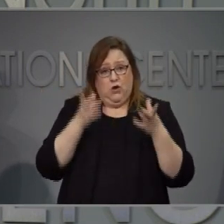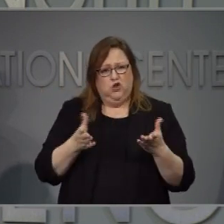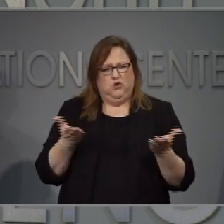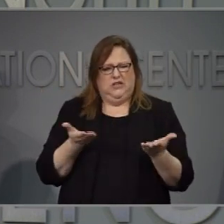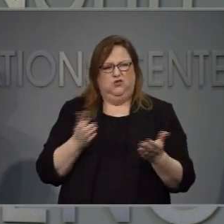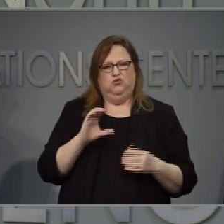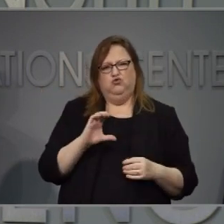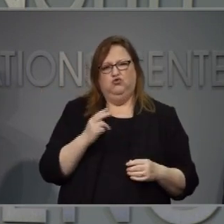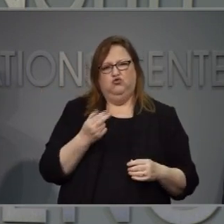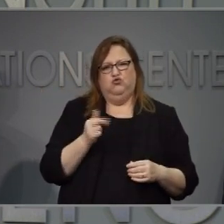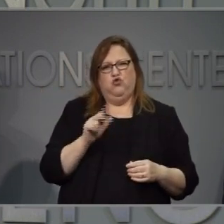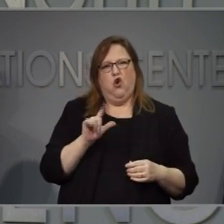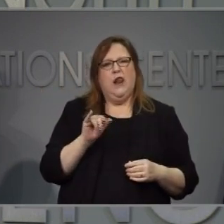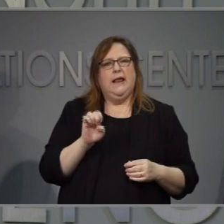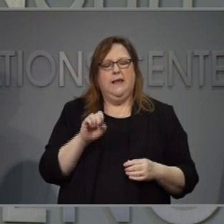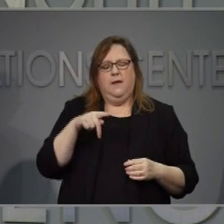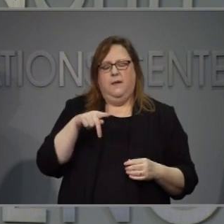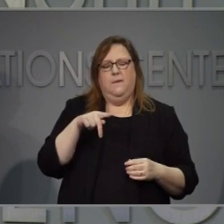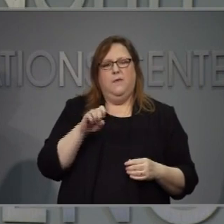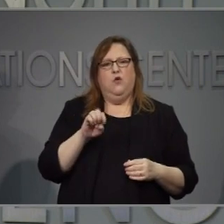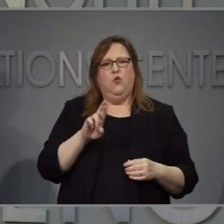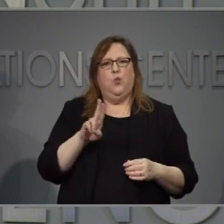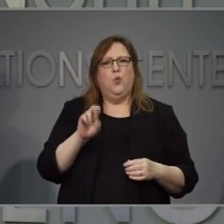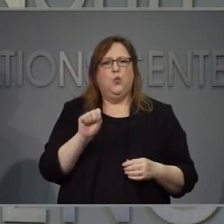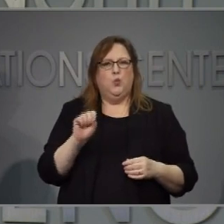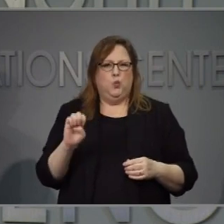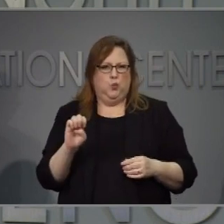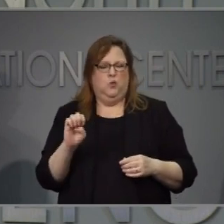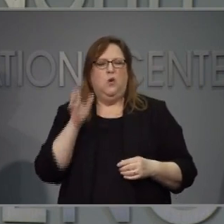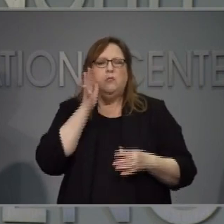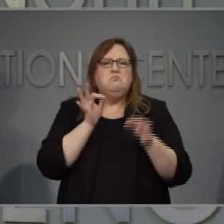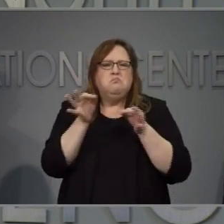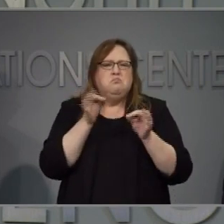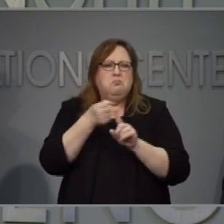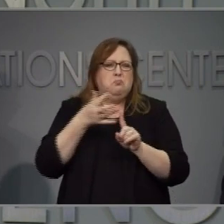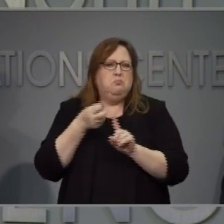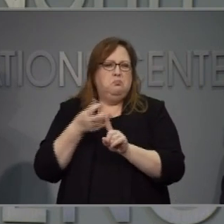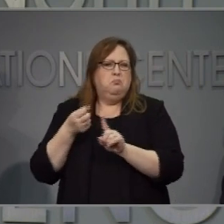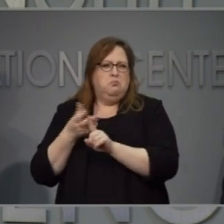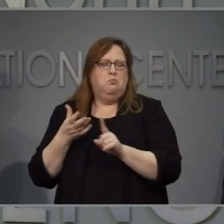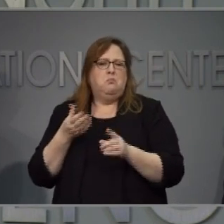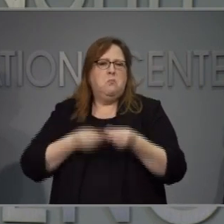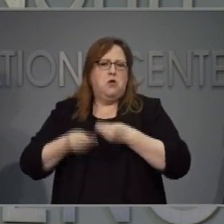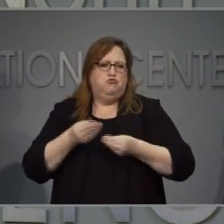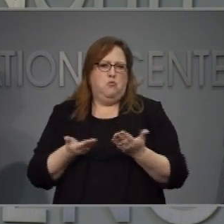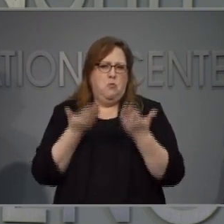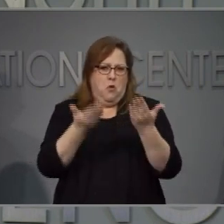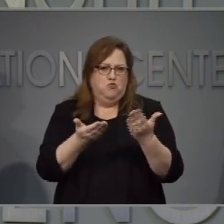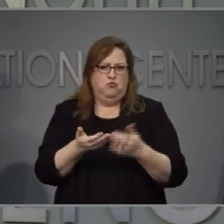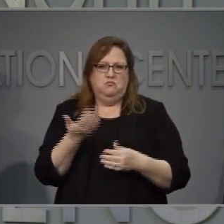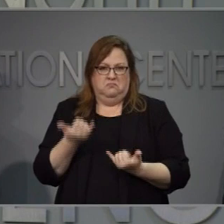walk through some of the details of our budget proposal. Director Perouse.